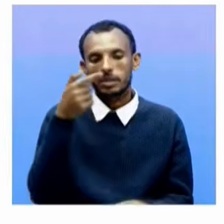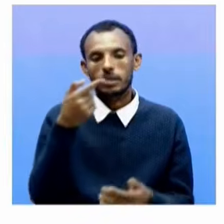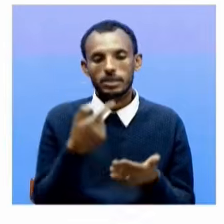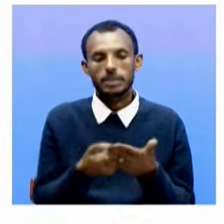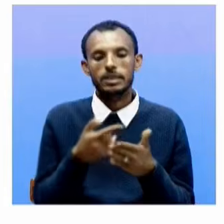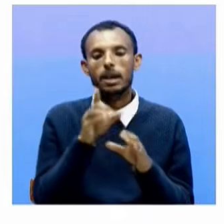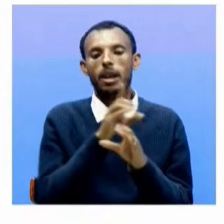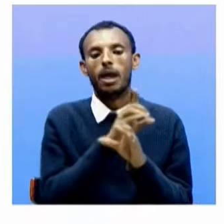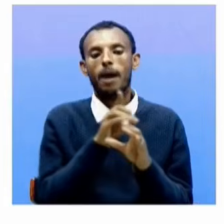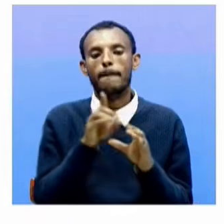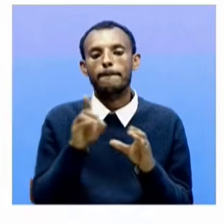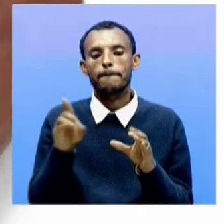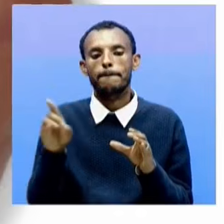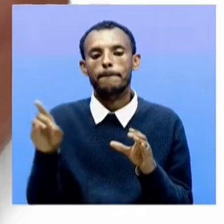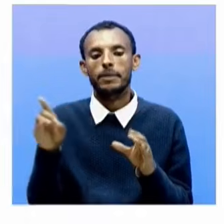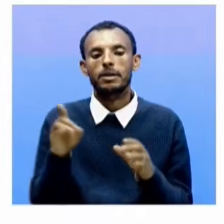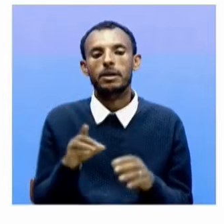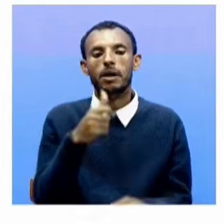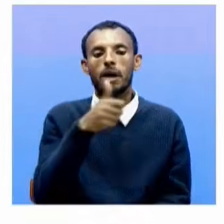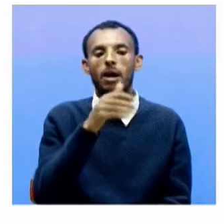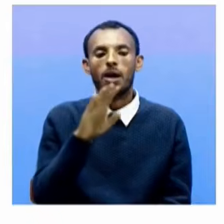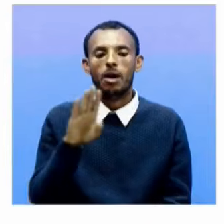this AB